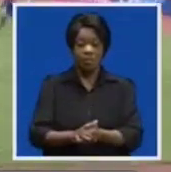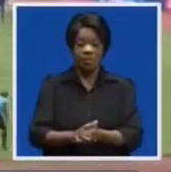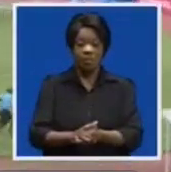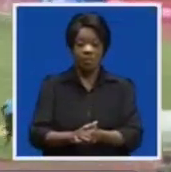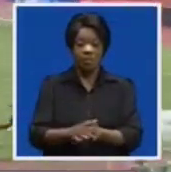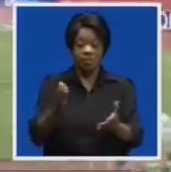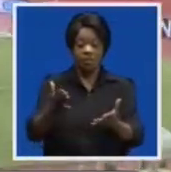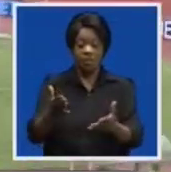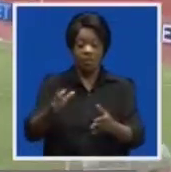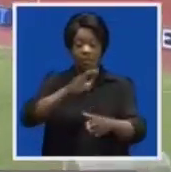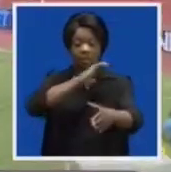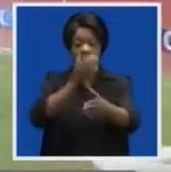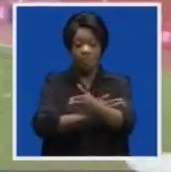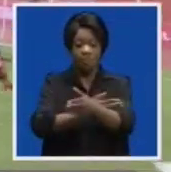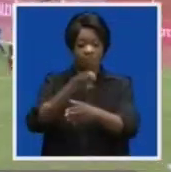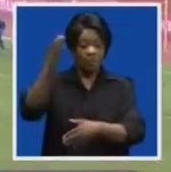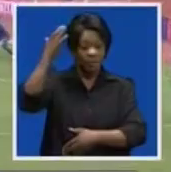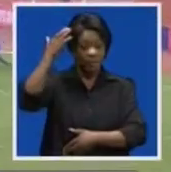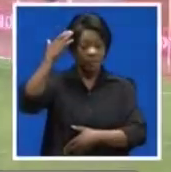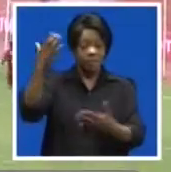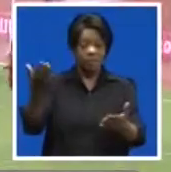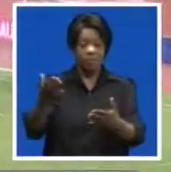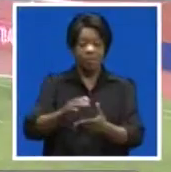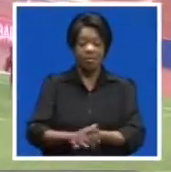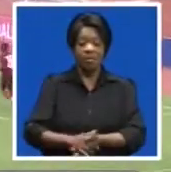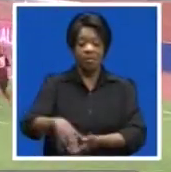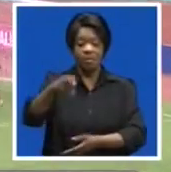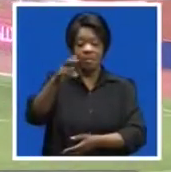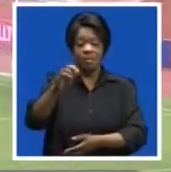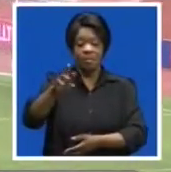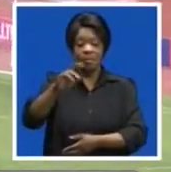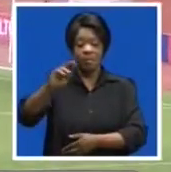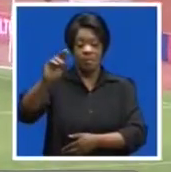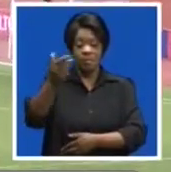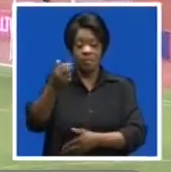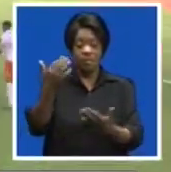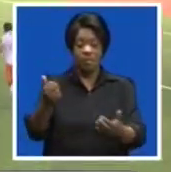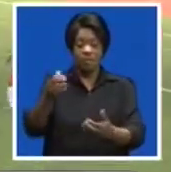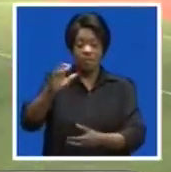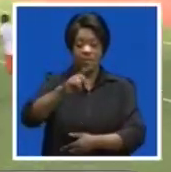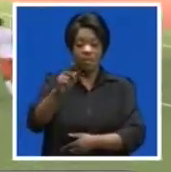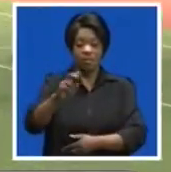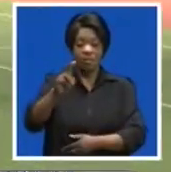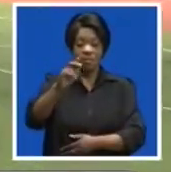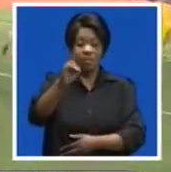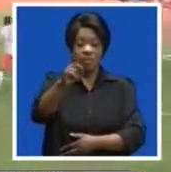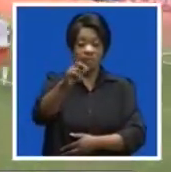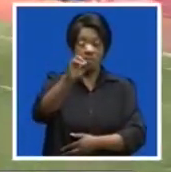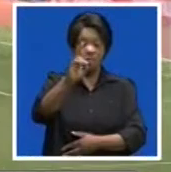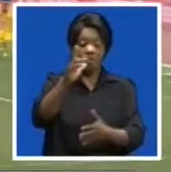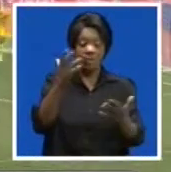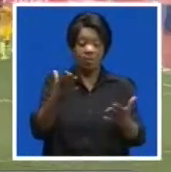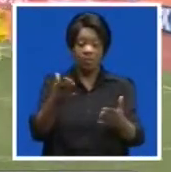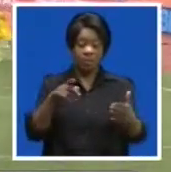with a powerful header. Now, Laroubi was the hero of Berkane in the second half as he denied Charles Zulu from point-blank